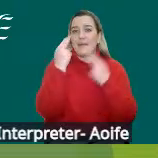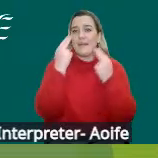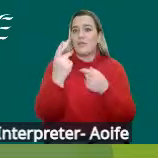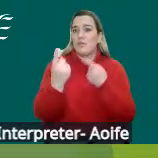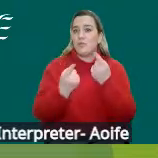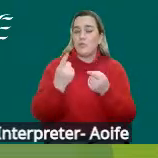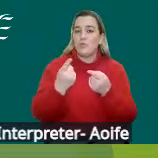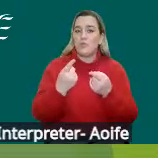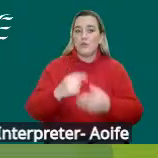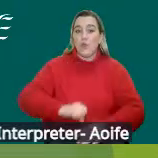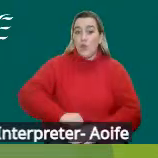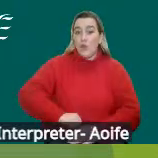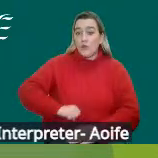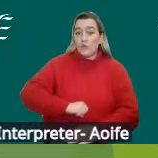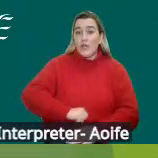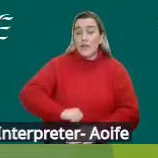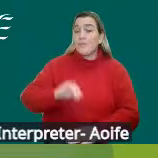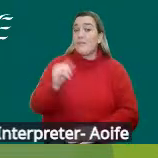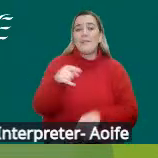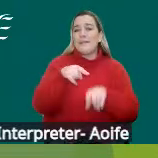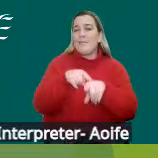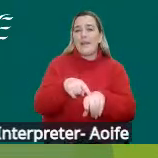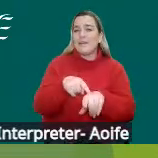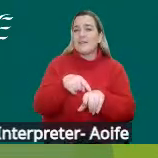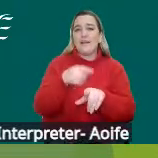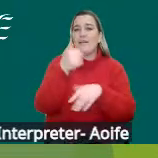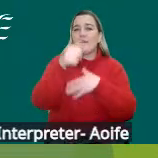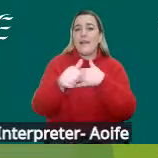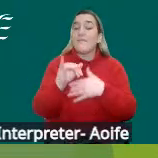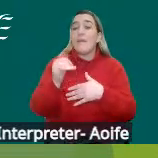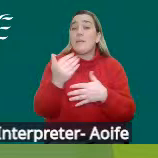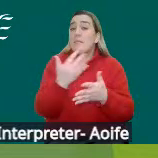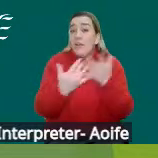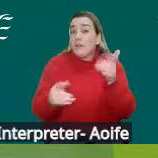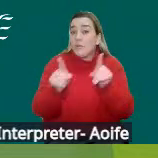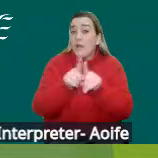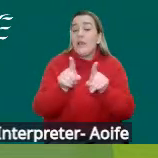bloods. It'll all depend on the day. And if you need a prescription on the day, we'll give you that.